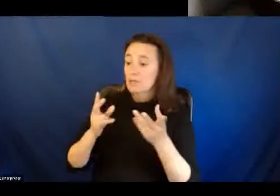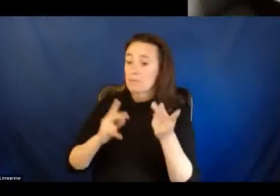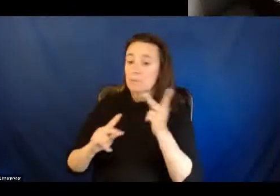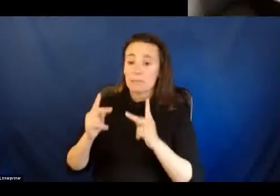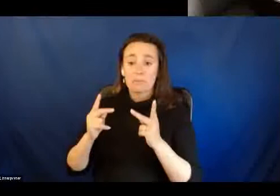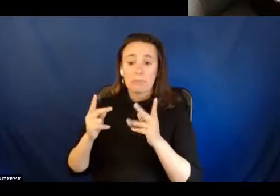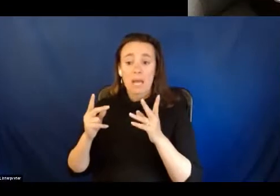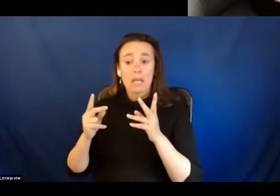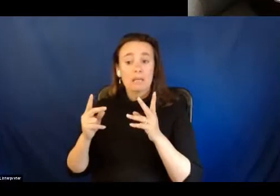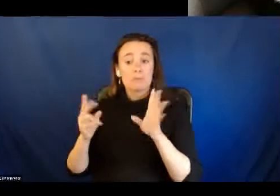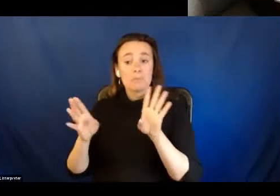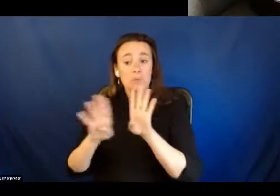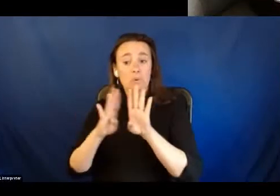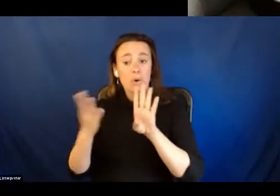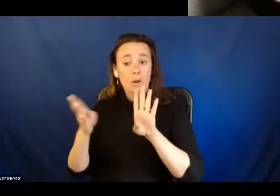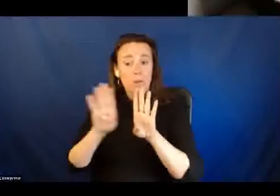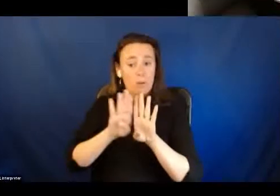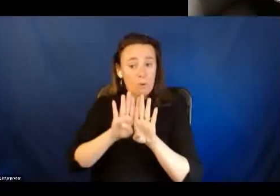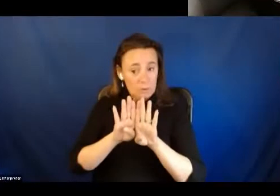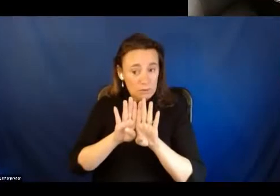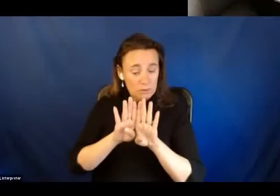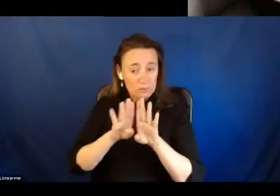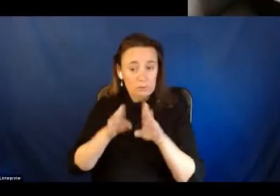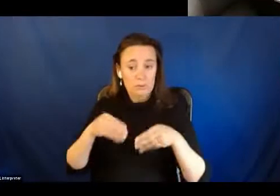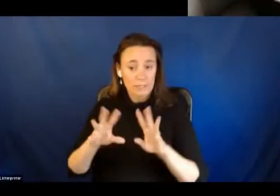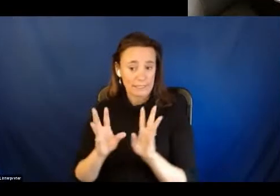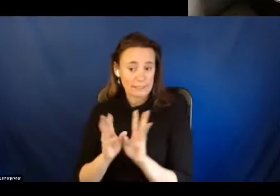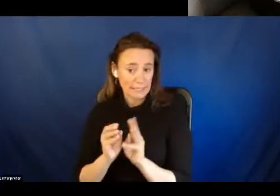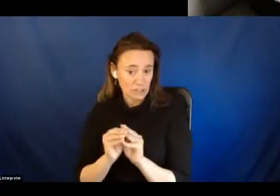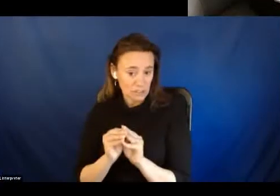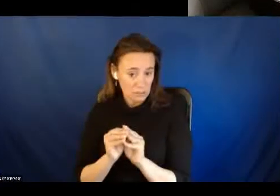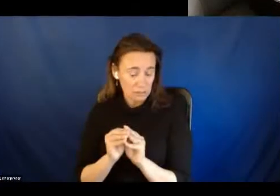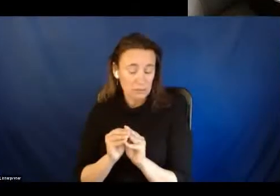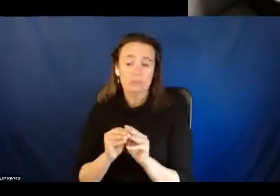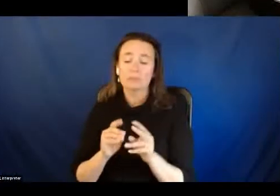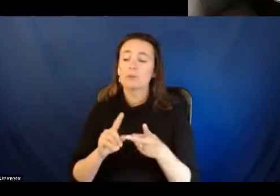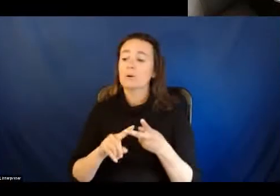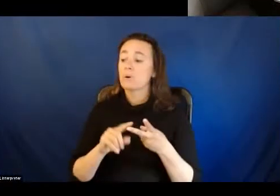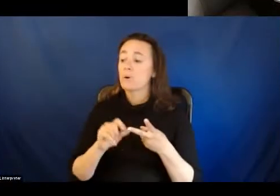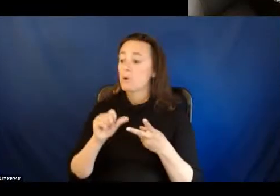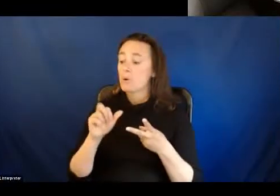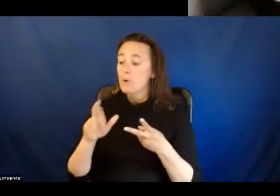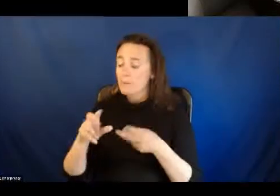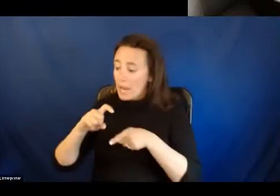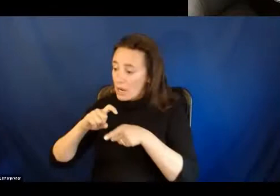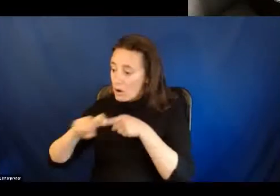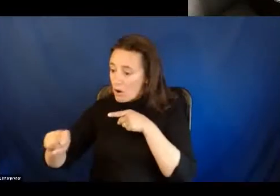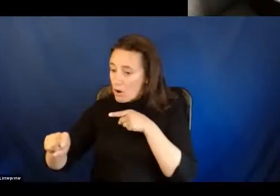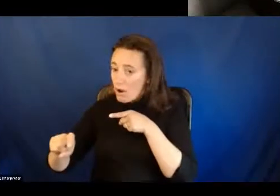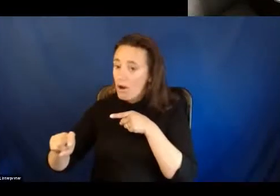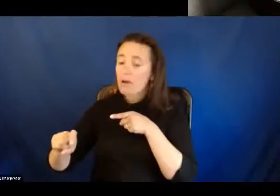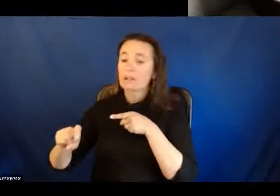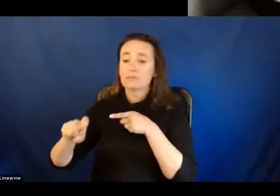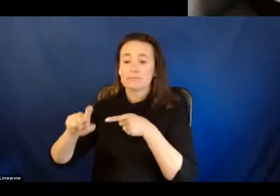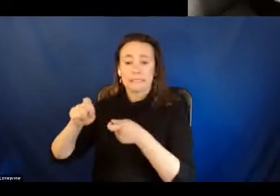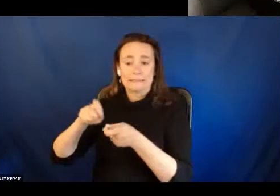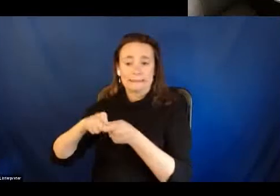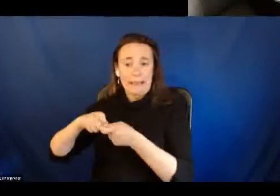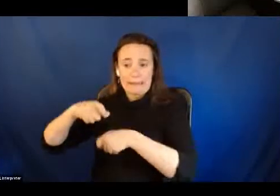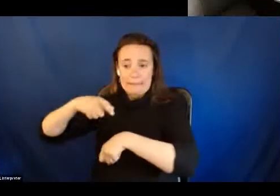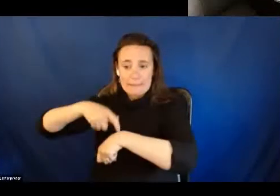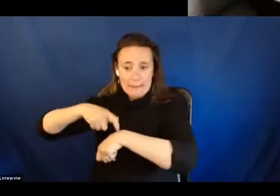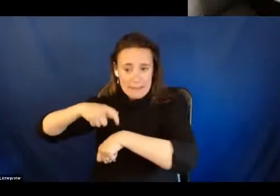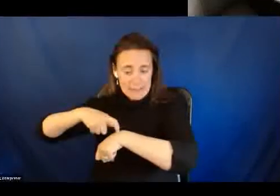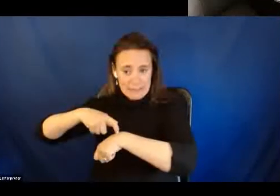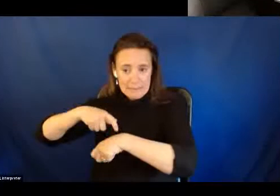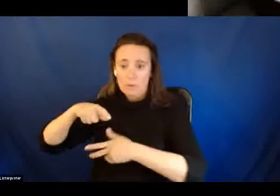during sessions. For others, it might be calling and checking it at a very regimented time. For others, it might be sending